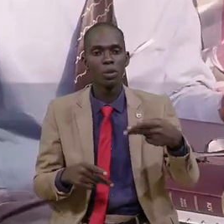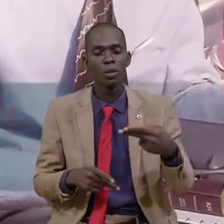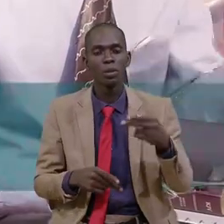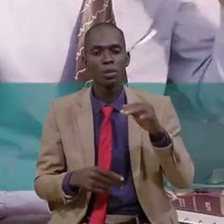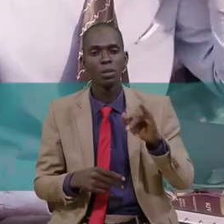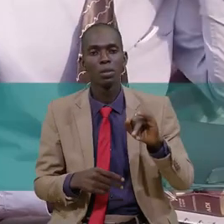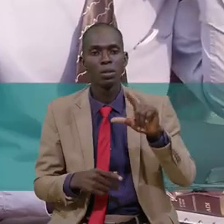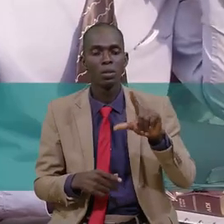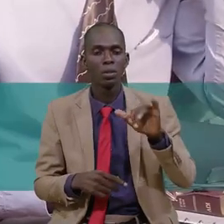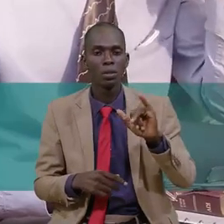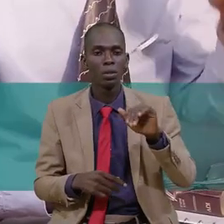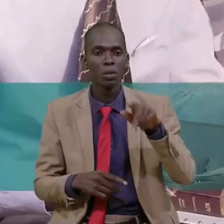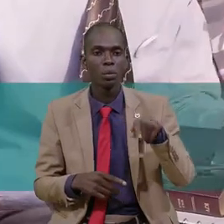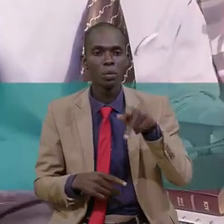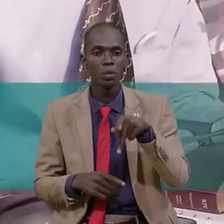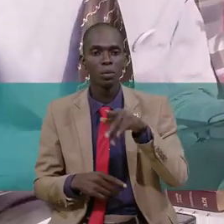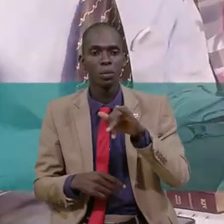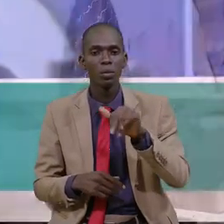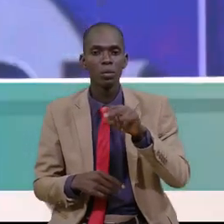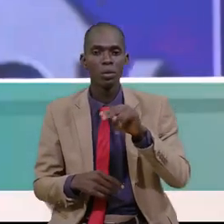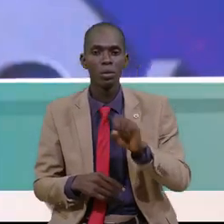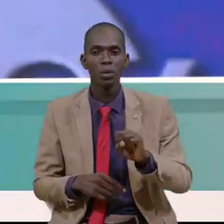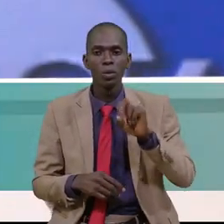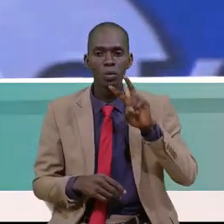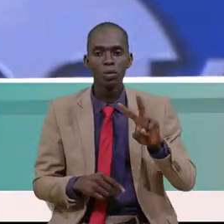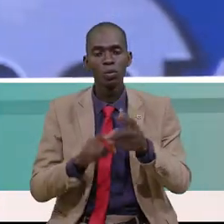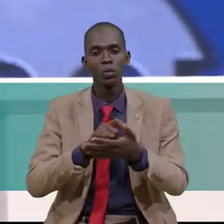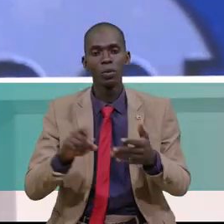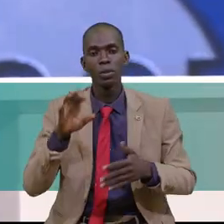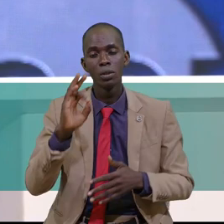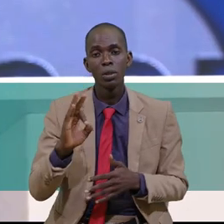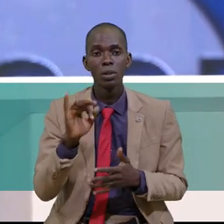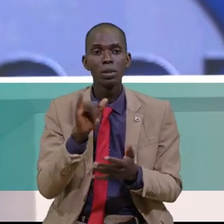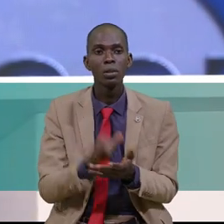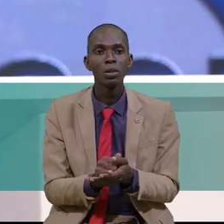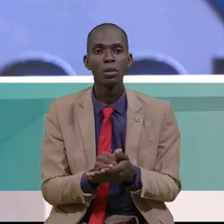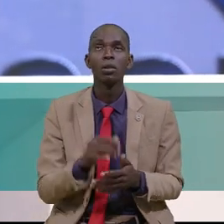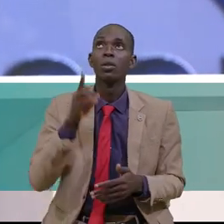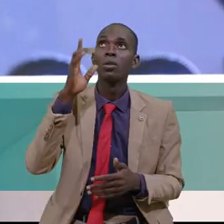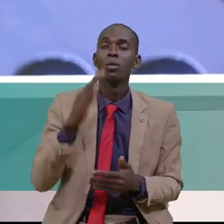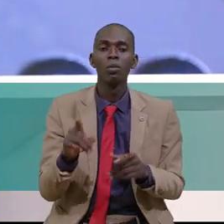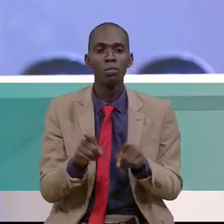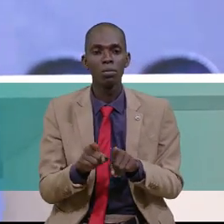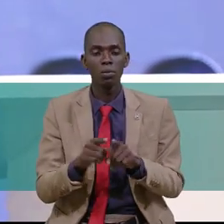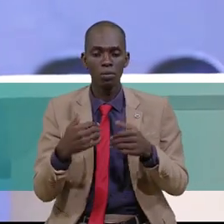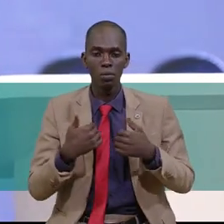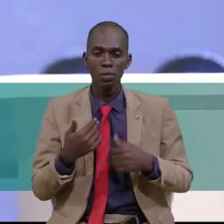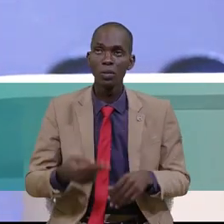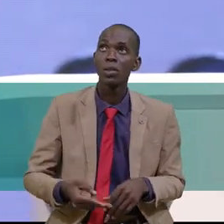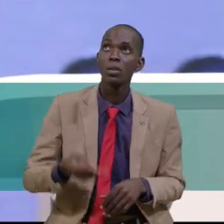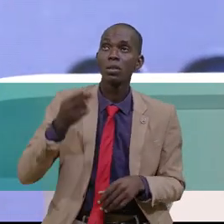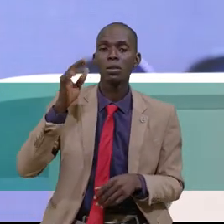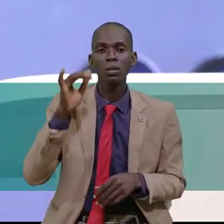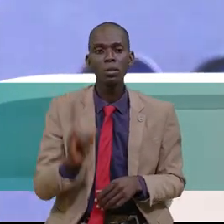from verse 9, wherefore God also has highly exalted him.